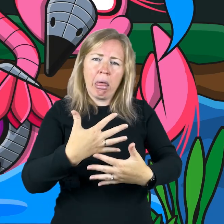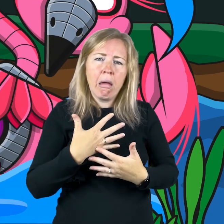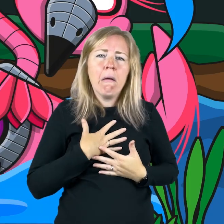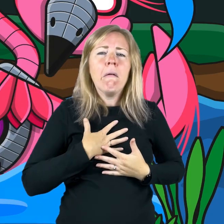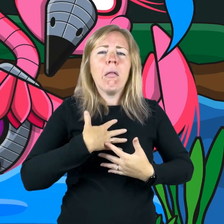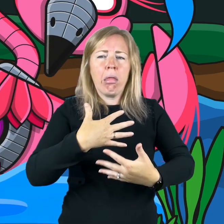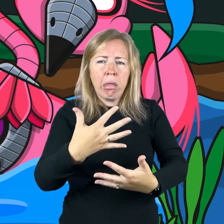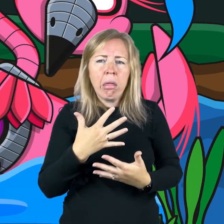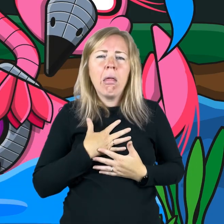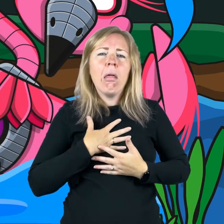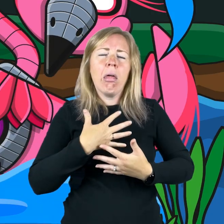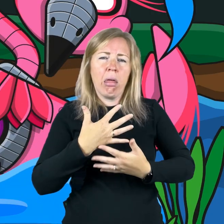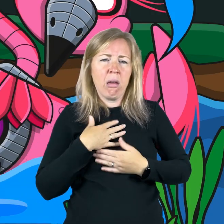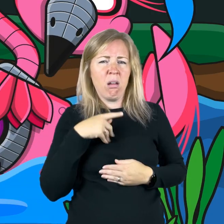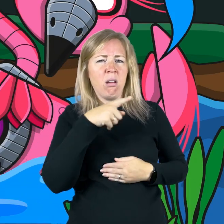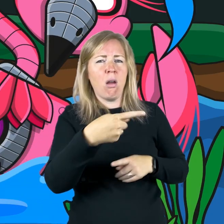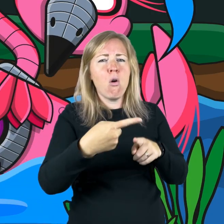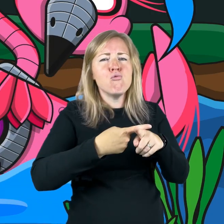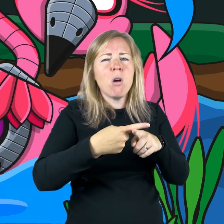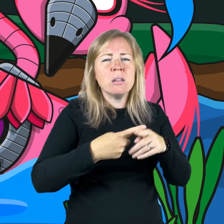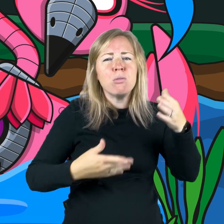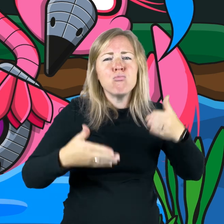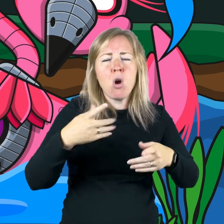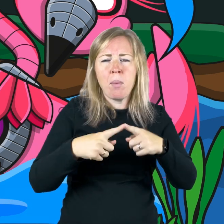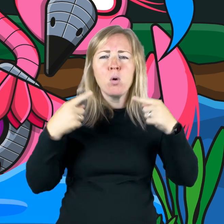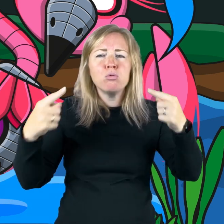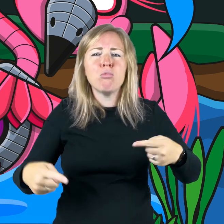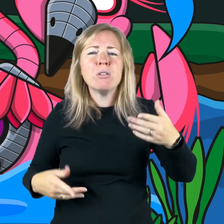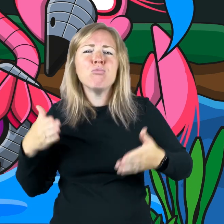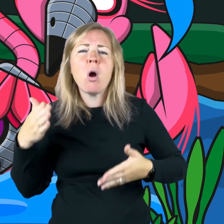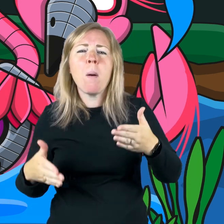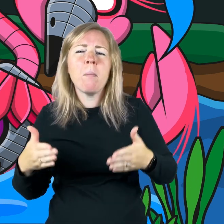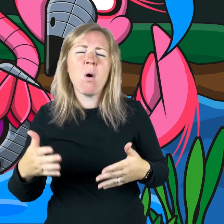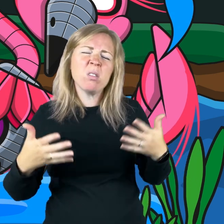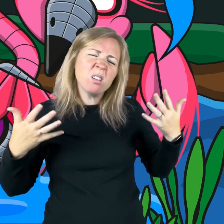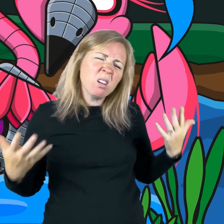between breaths, she panted back to Rusty and Tractor.